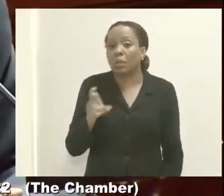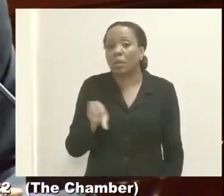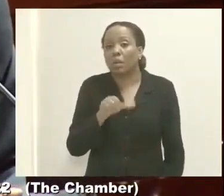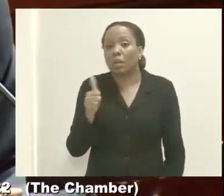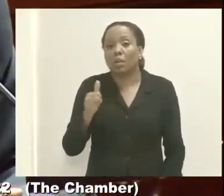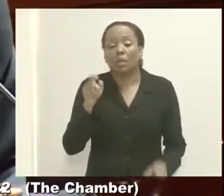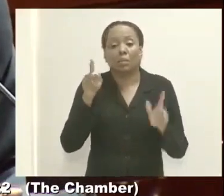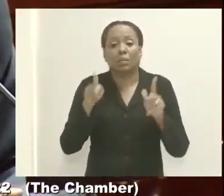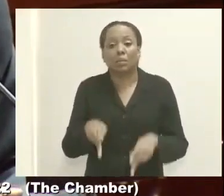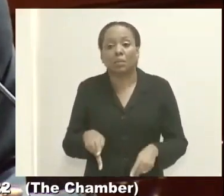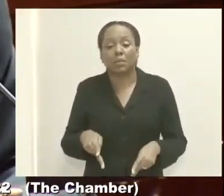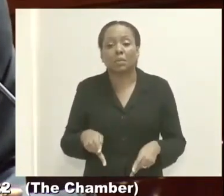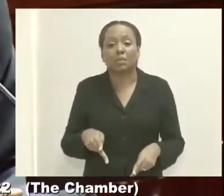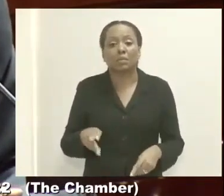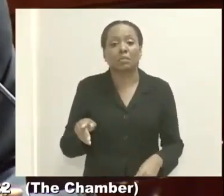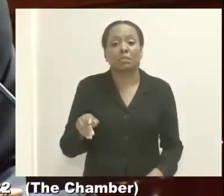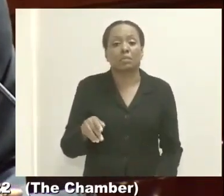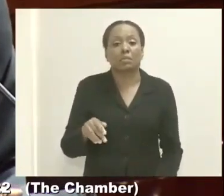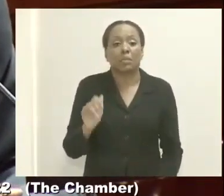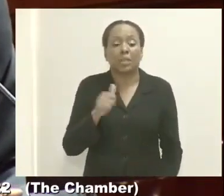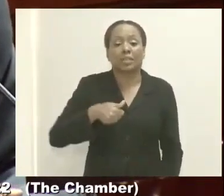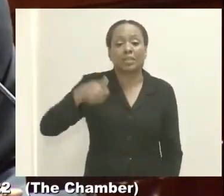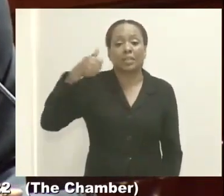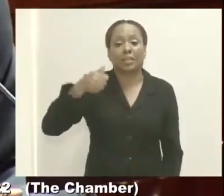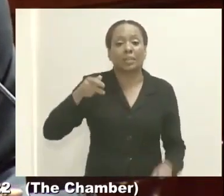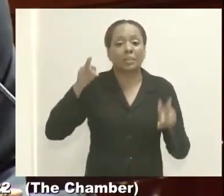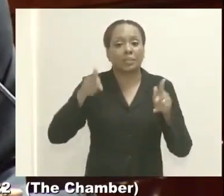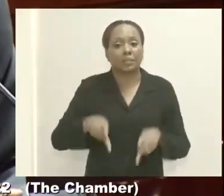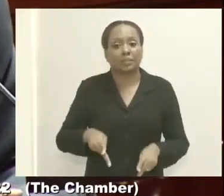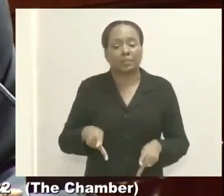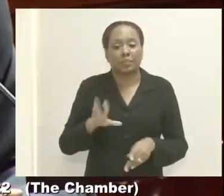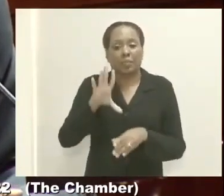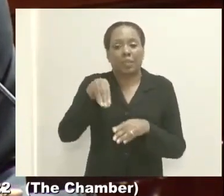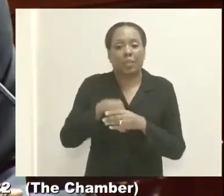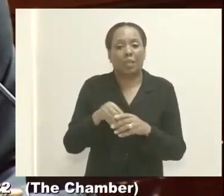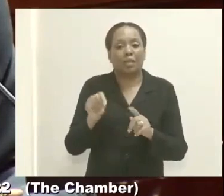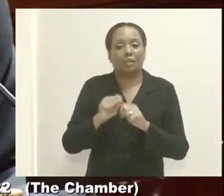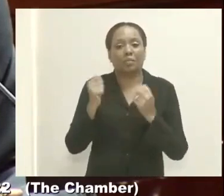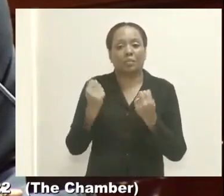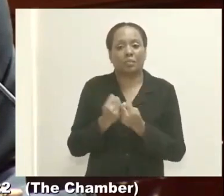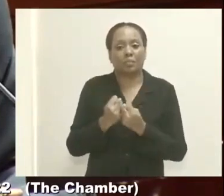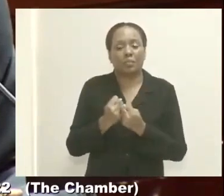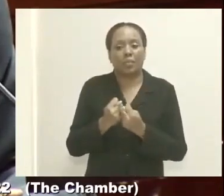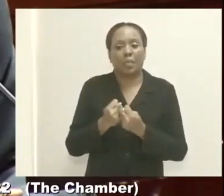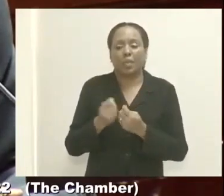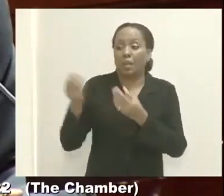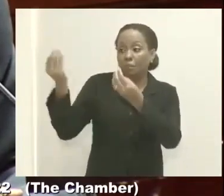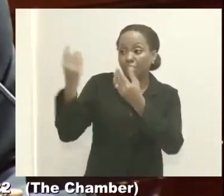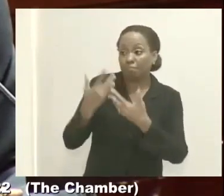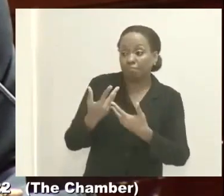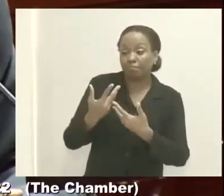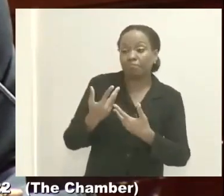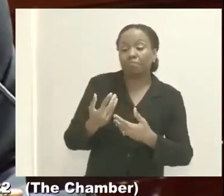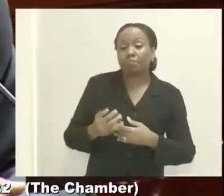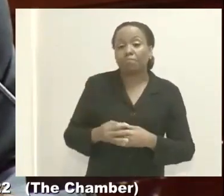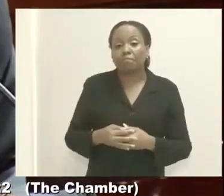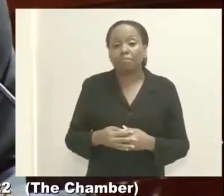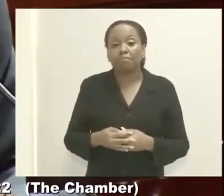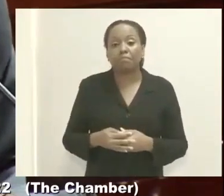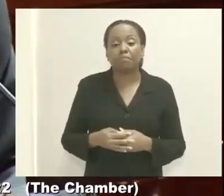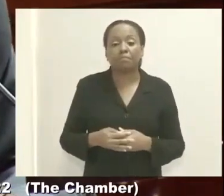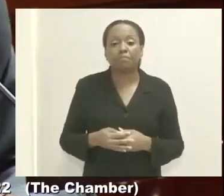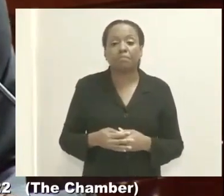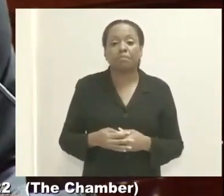someone senior in his team, could give the Parliament and Barbados an